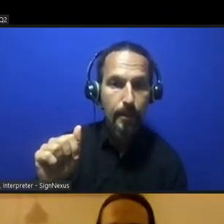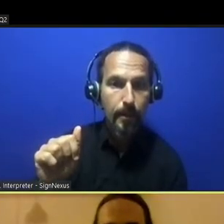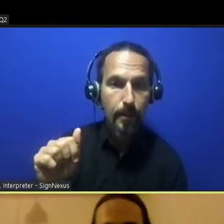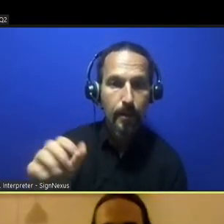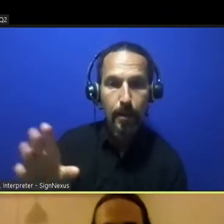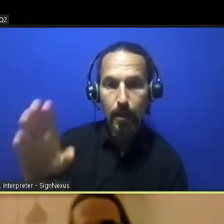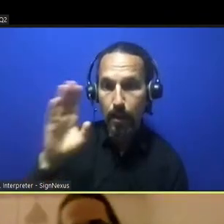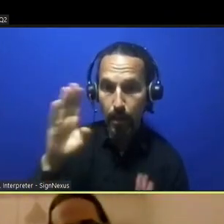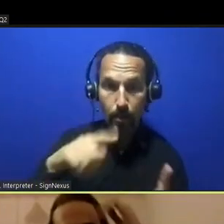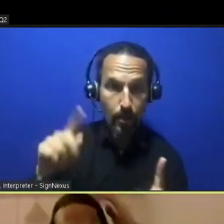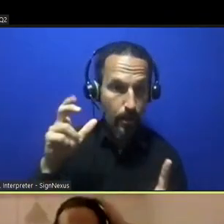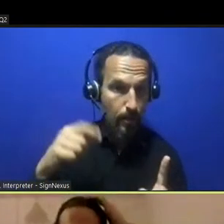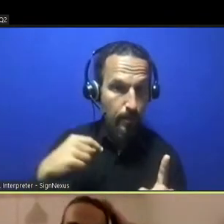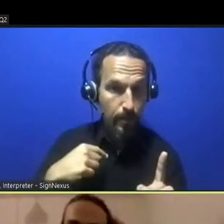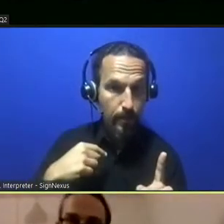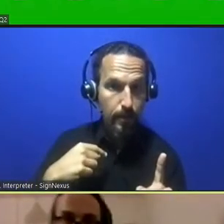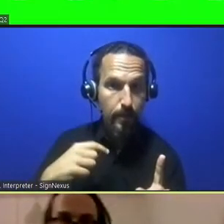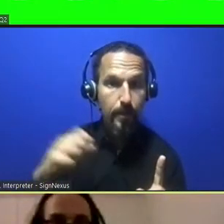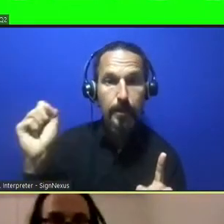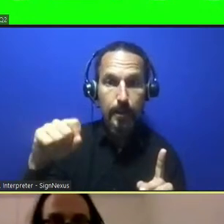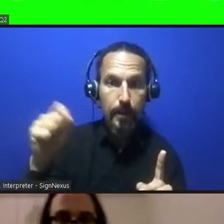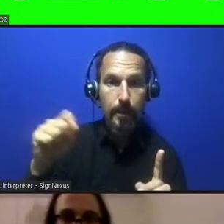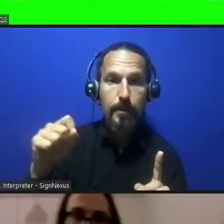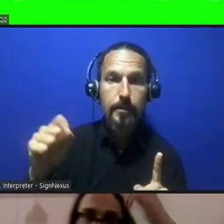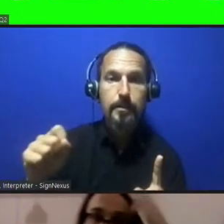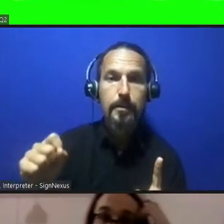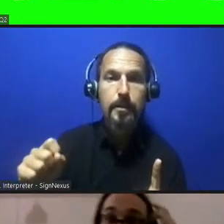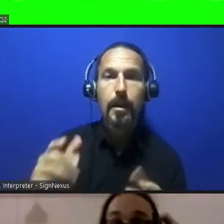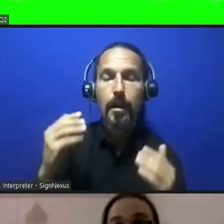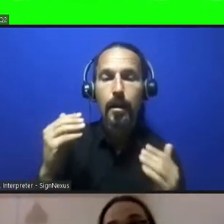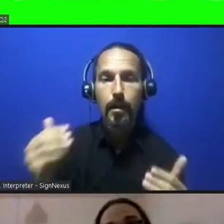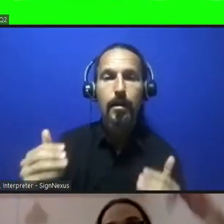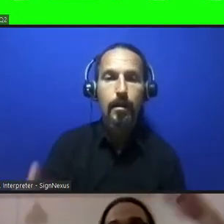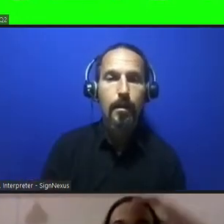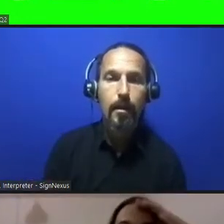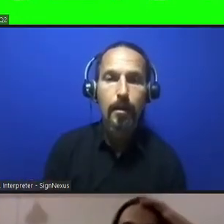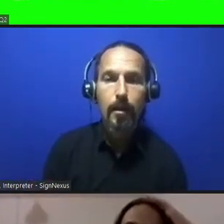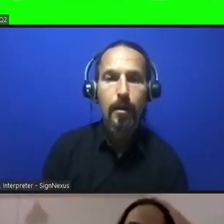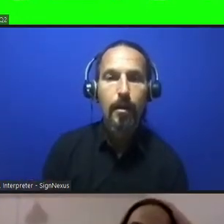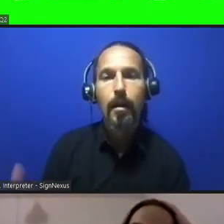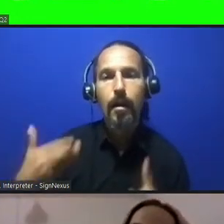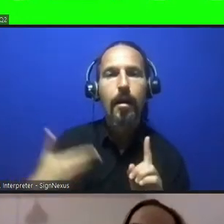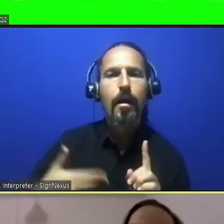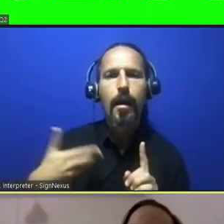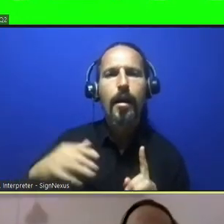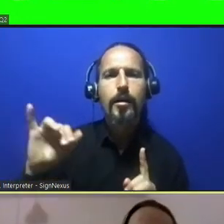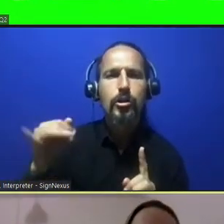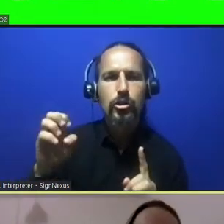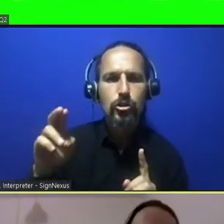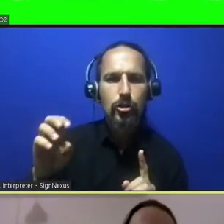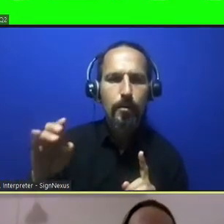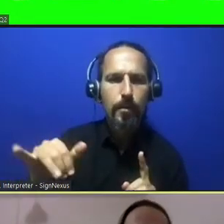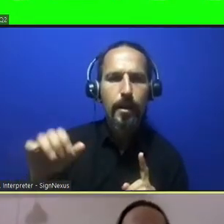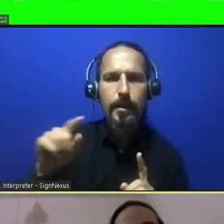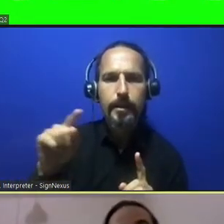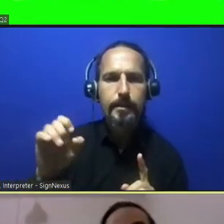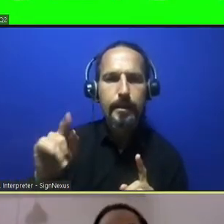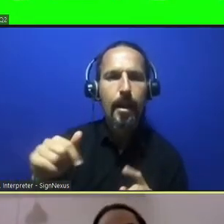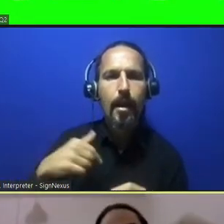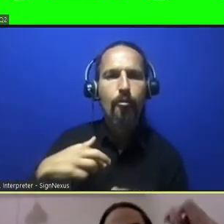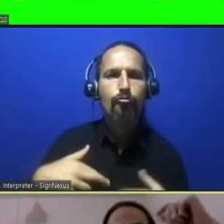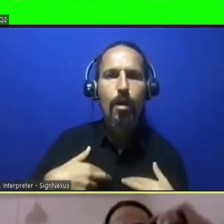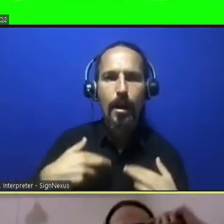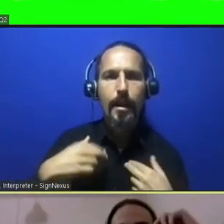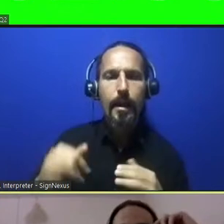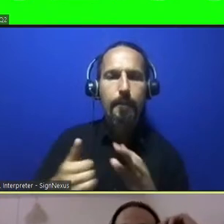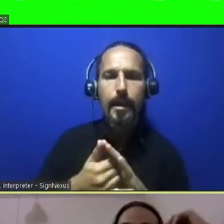hi there can you hear me yes we can please proceed hi i'm mate my name is jeremy zeta i'm a resident of manhattan not in